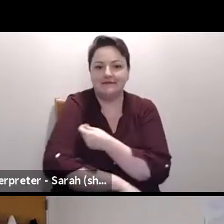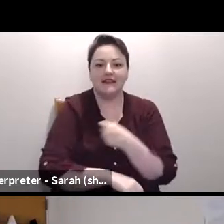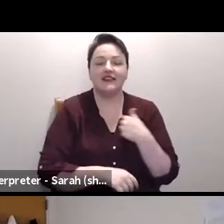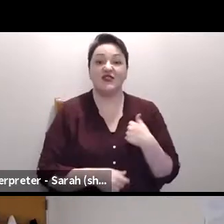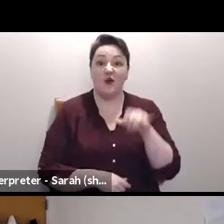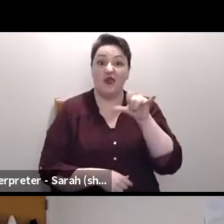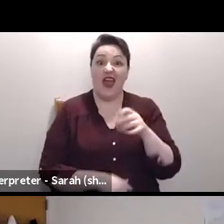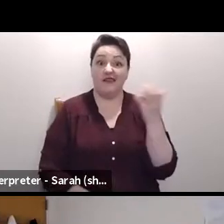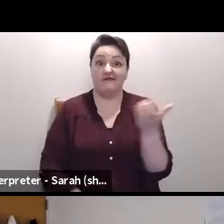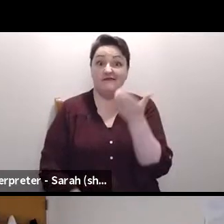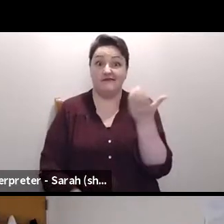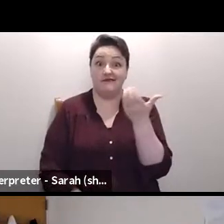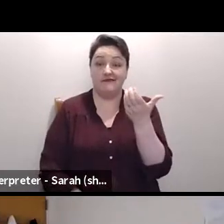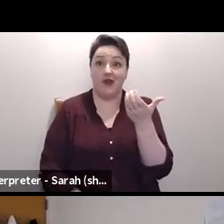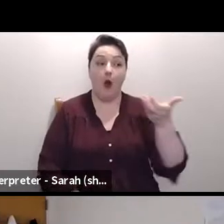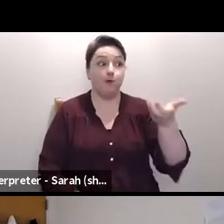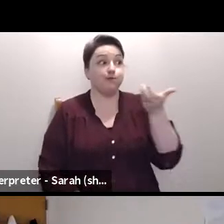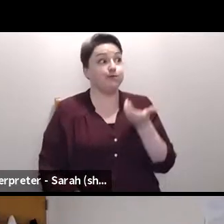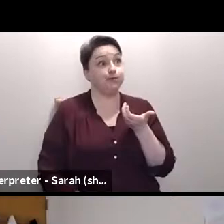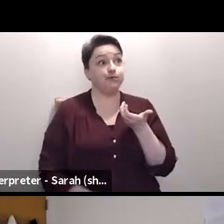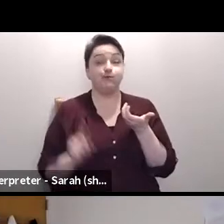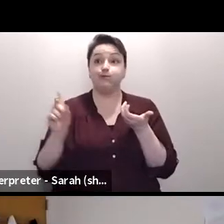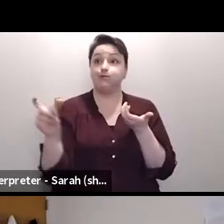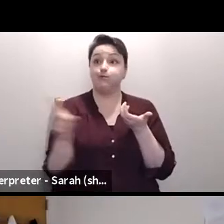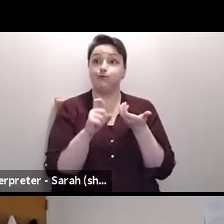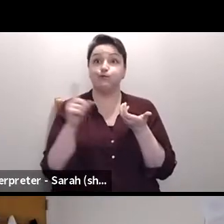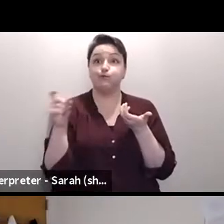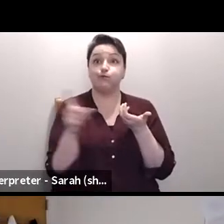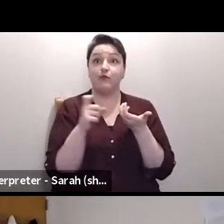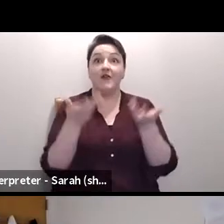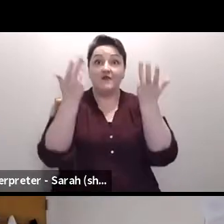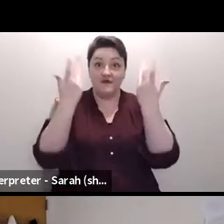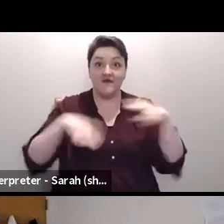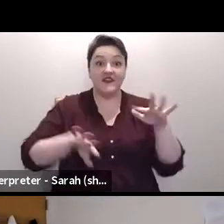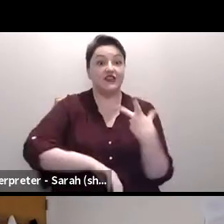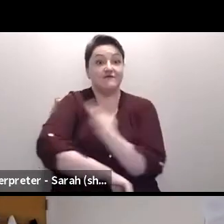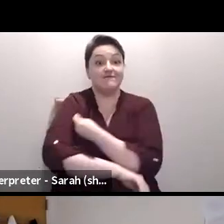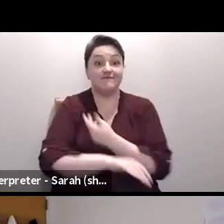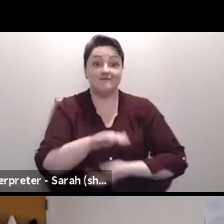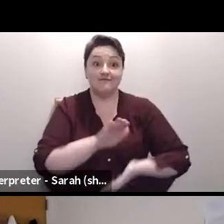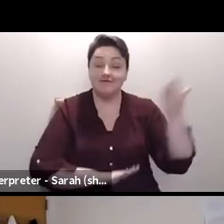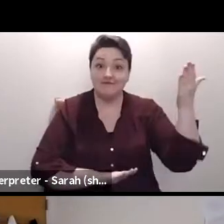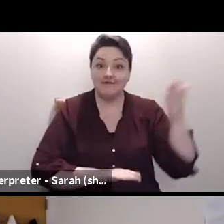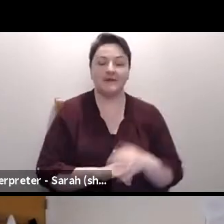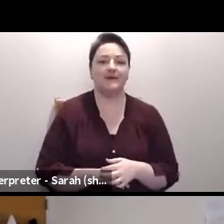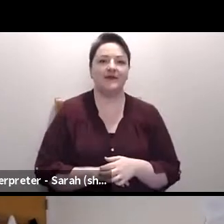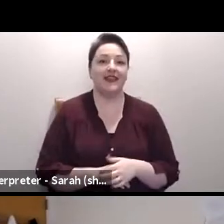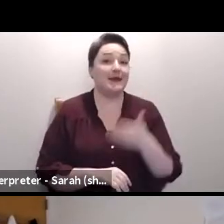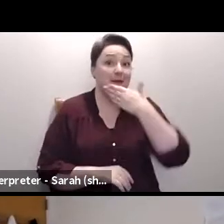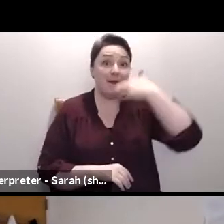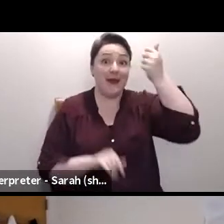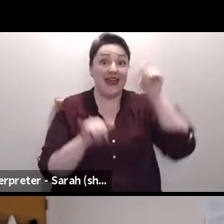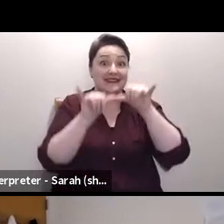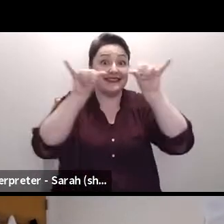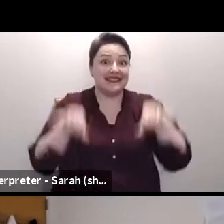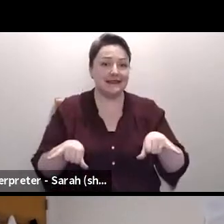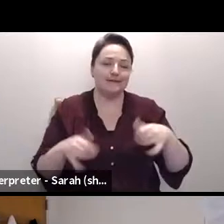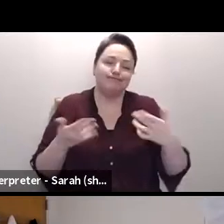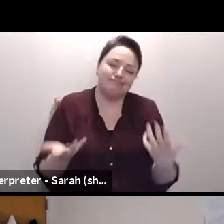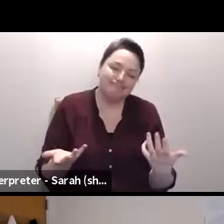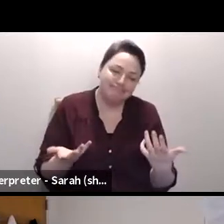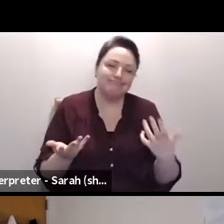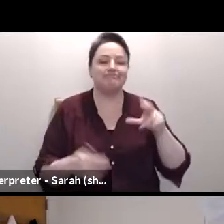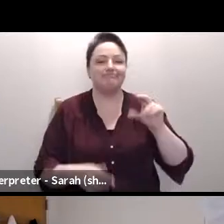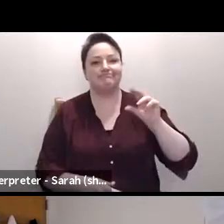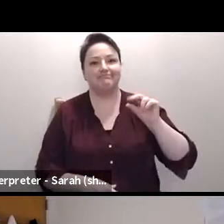phone until the end of their vaccine event. And it's not the best system, but for the few folks that I saw doing